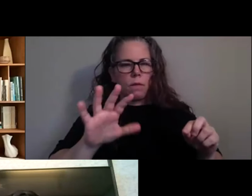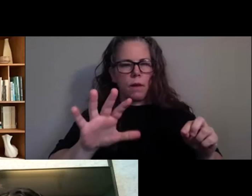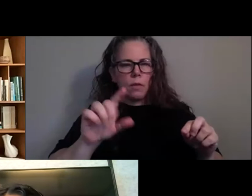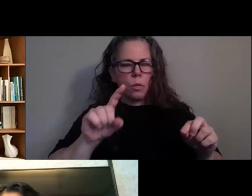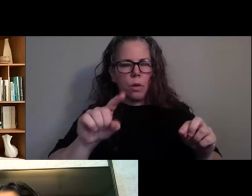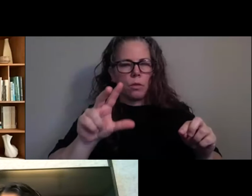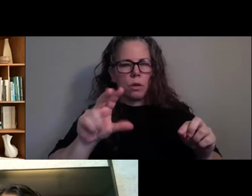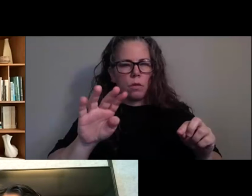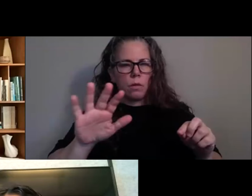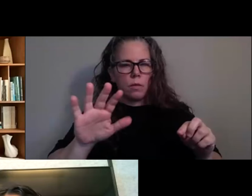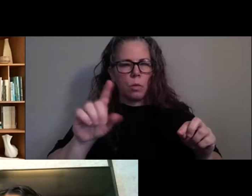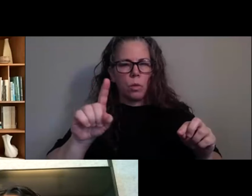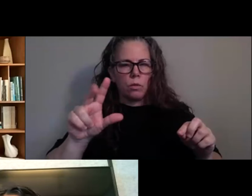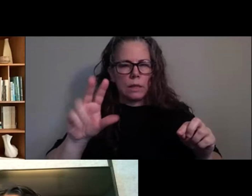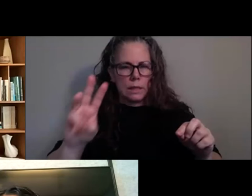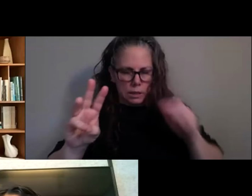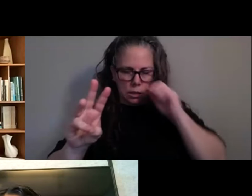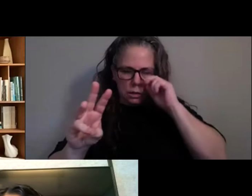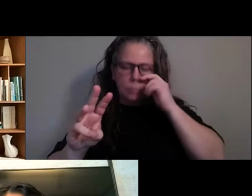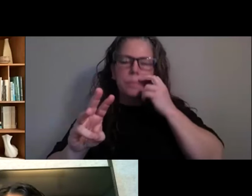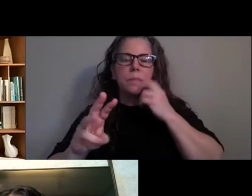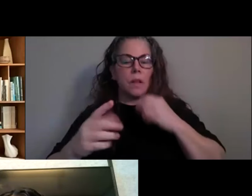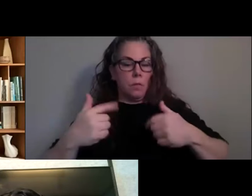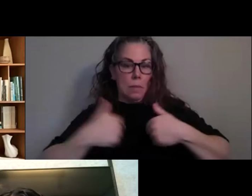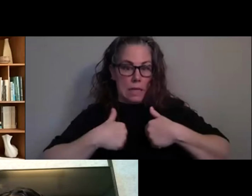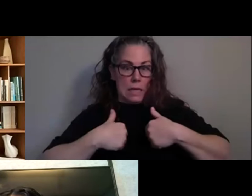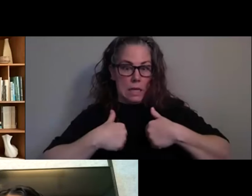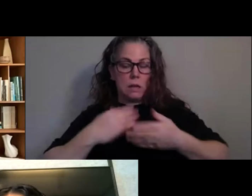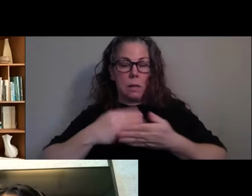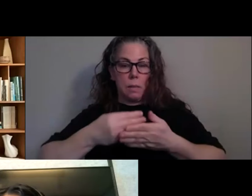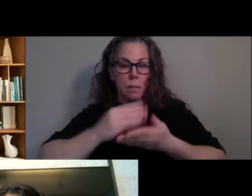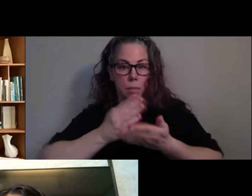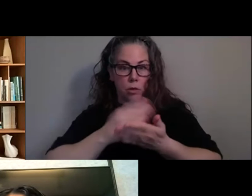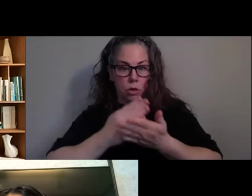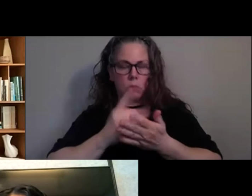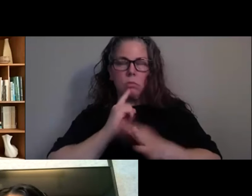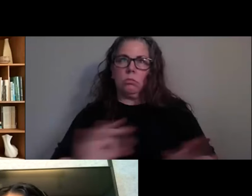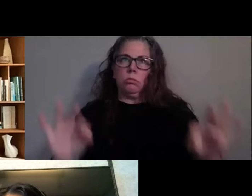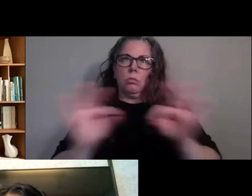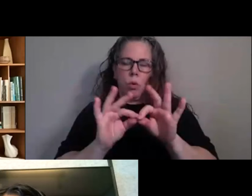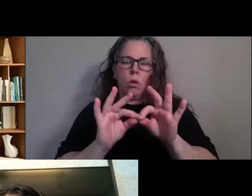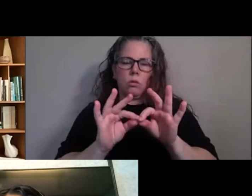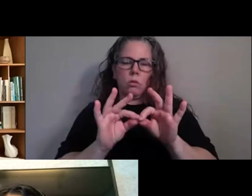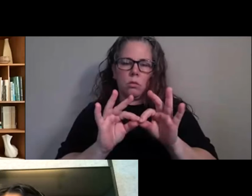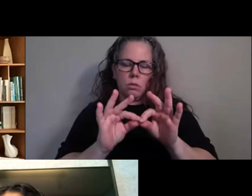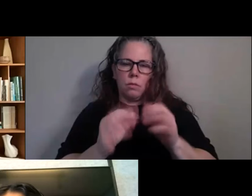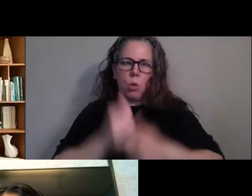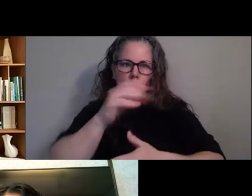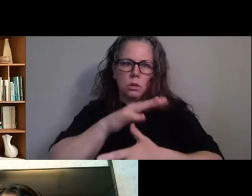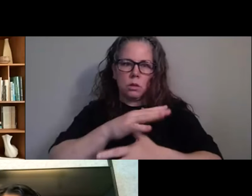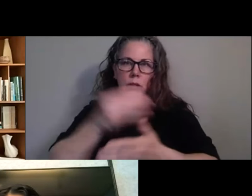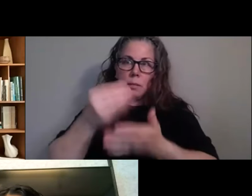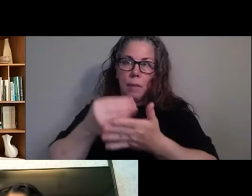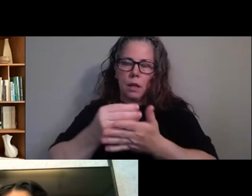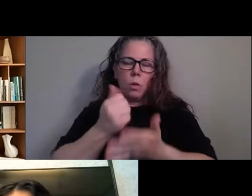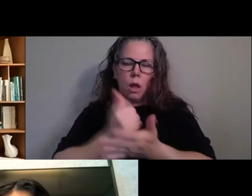4513-1136 for anyone. I think this is, for me, I think the budget is like the most important thing to advocate for because funding is essential